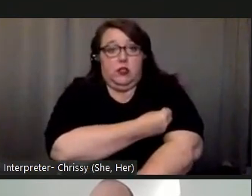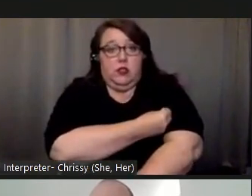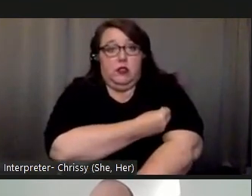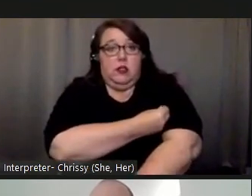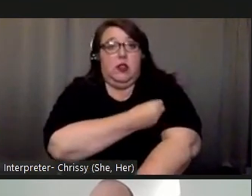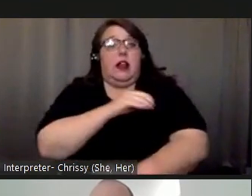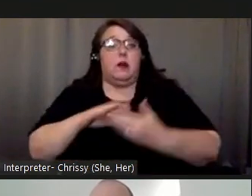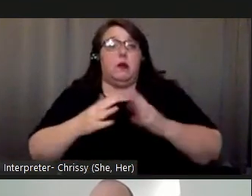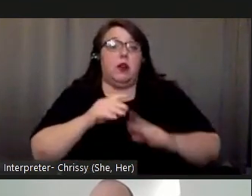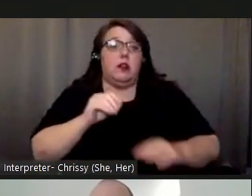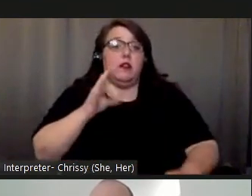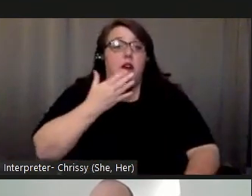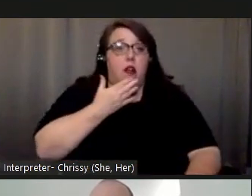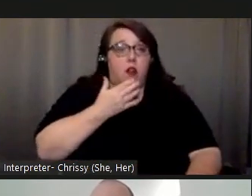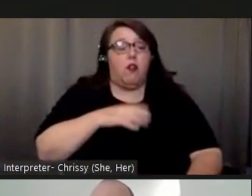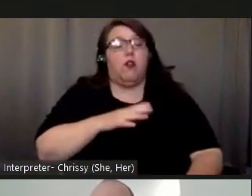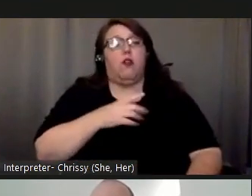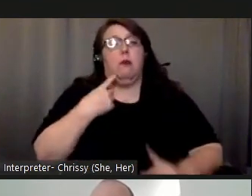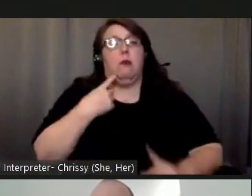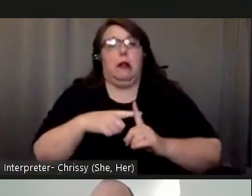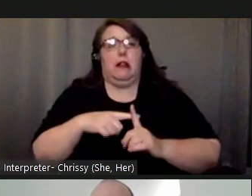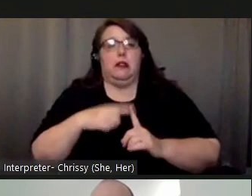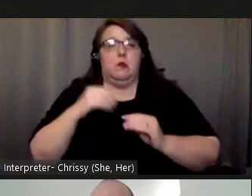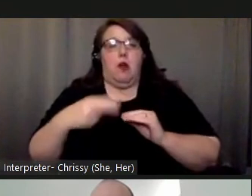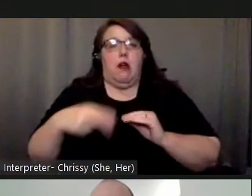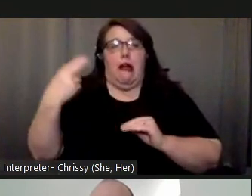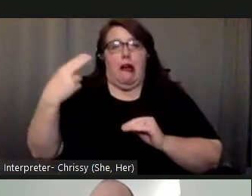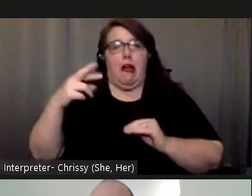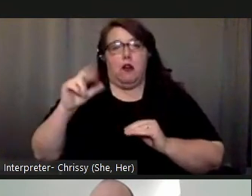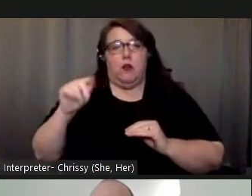of color and communities with higher rates of disease.